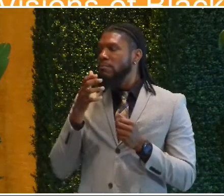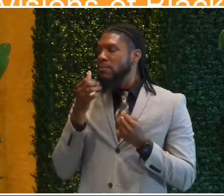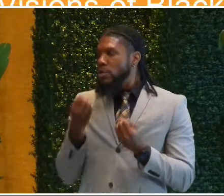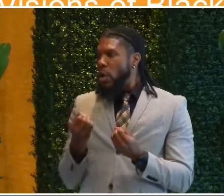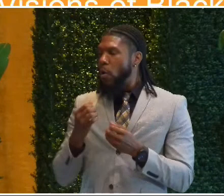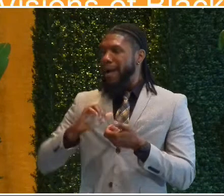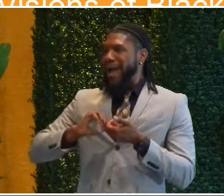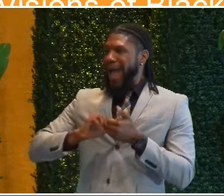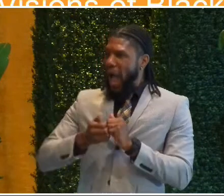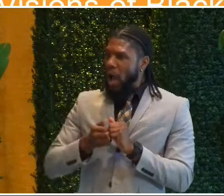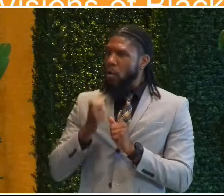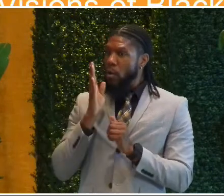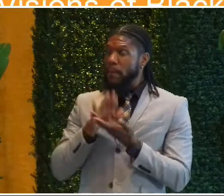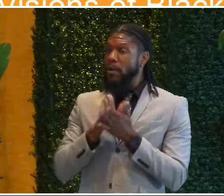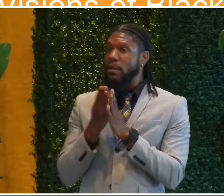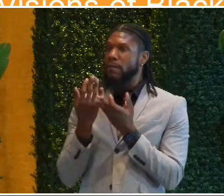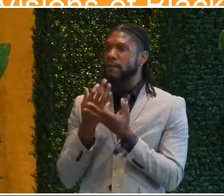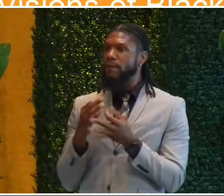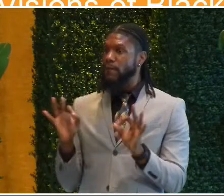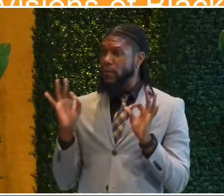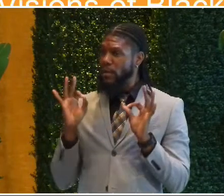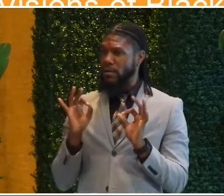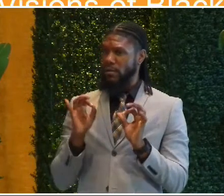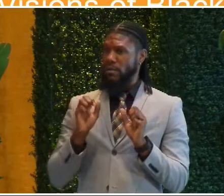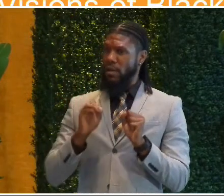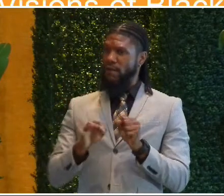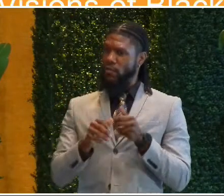free you? Not possible.